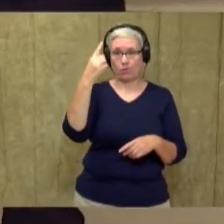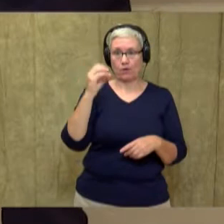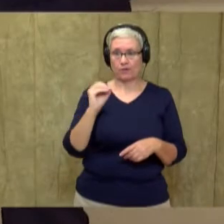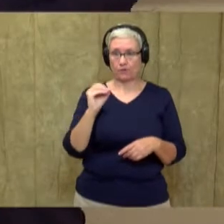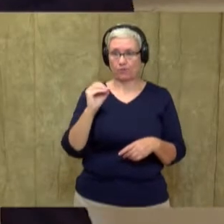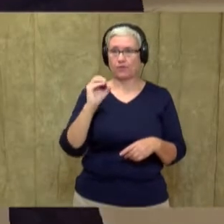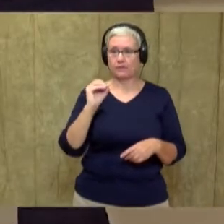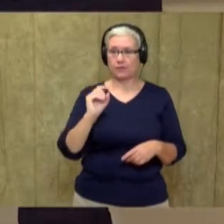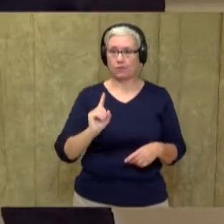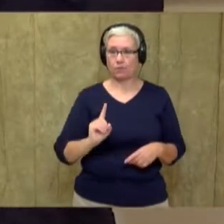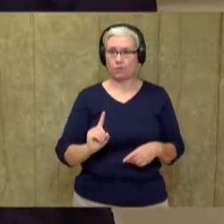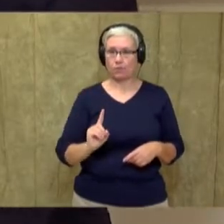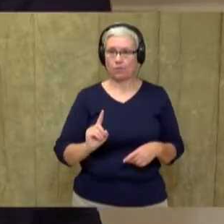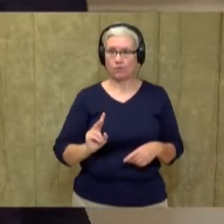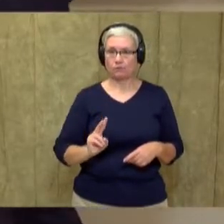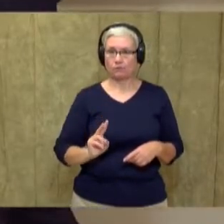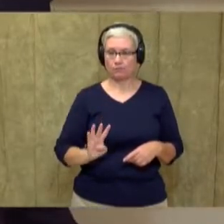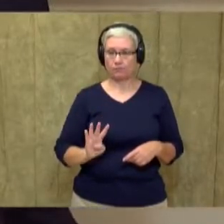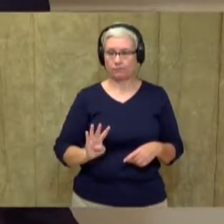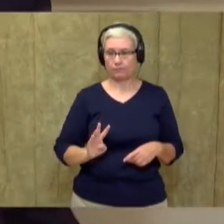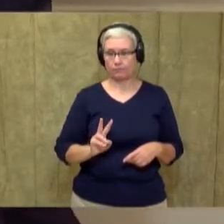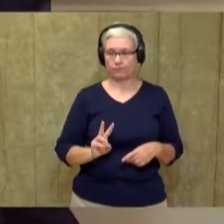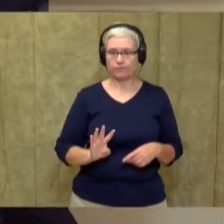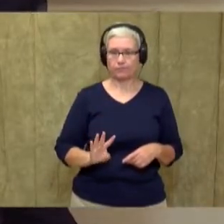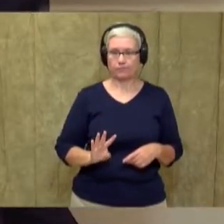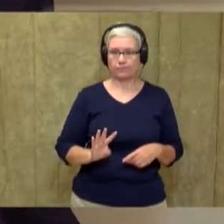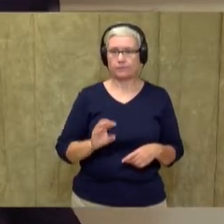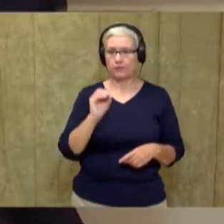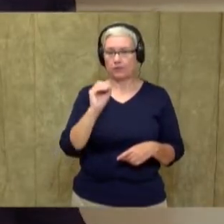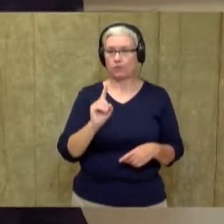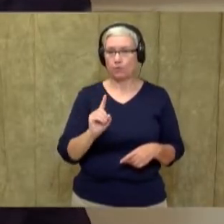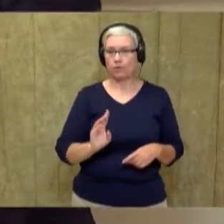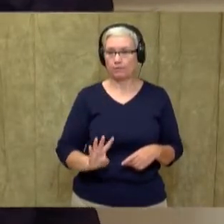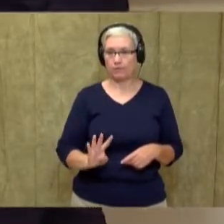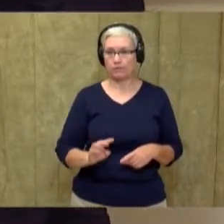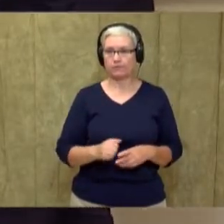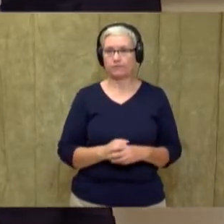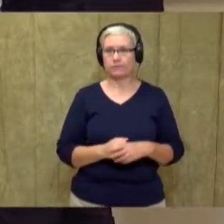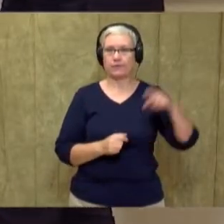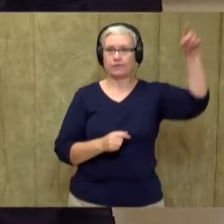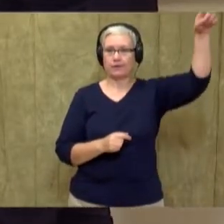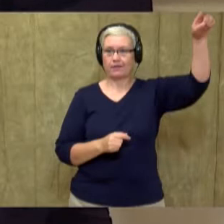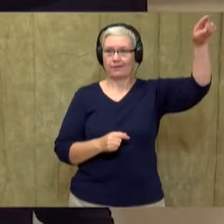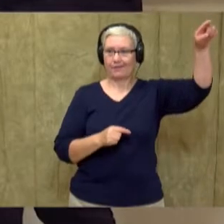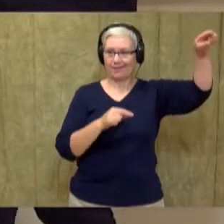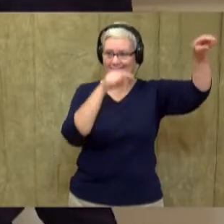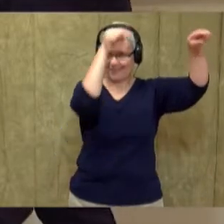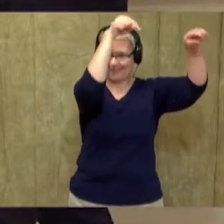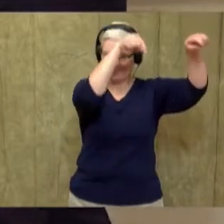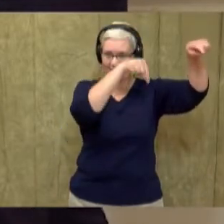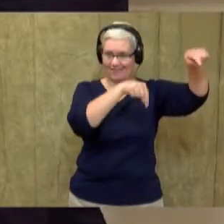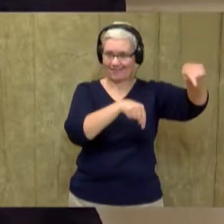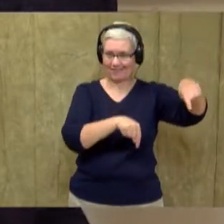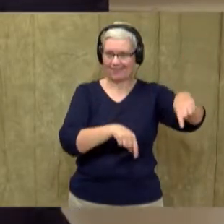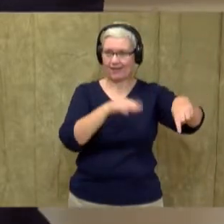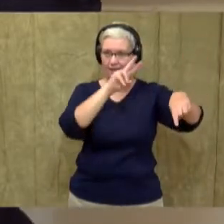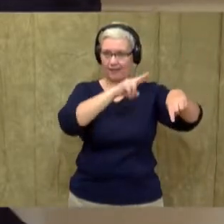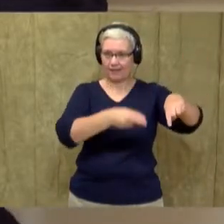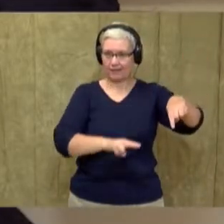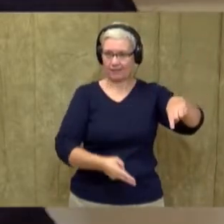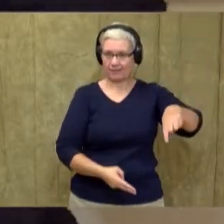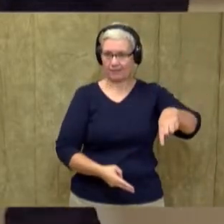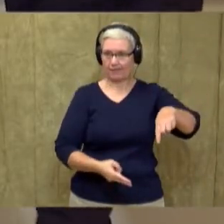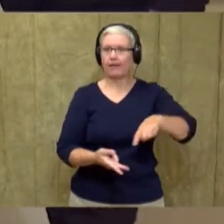and then from 0 to 1 to 4, we can see on the graph that it looks like it's decreasing down here. At 0, it comes right back up again,